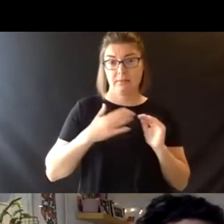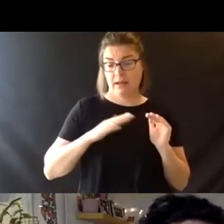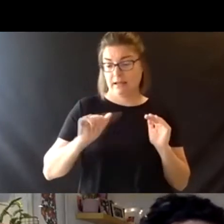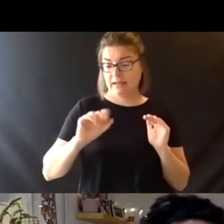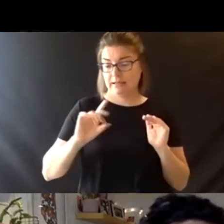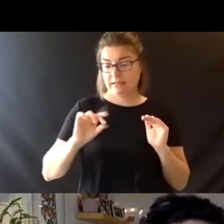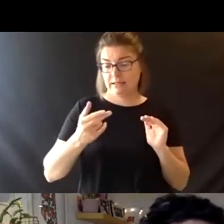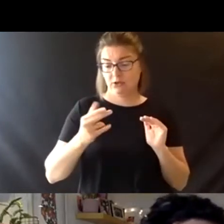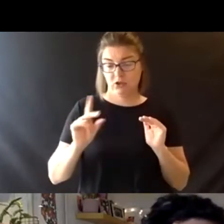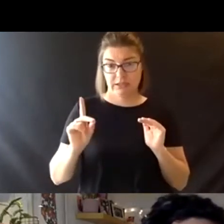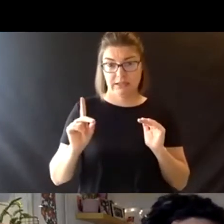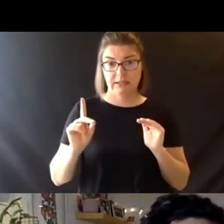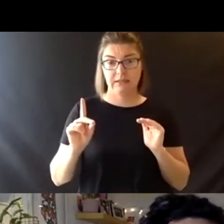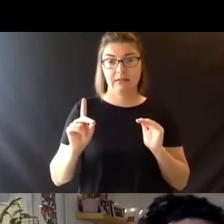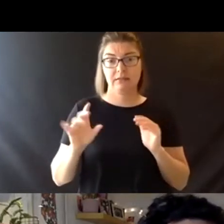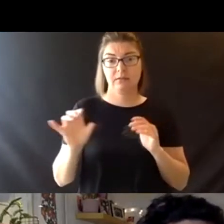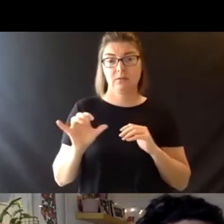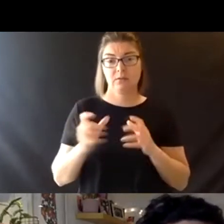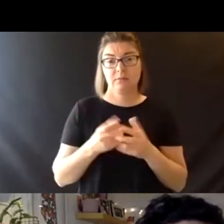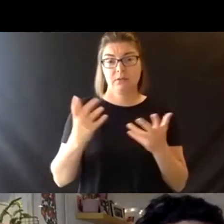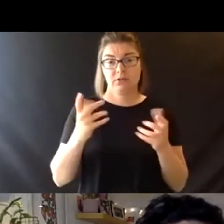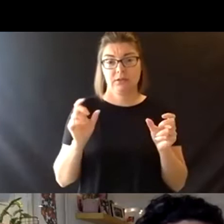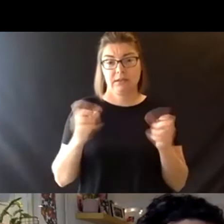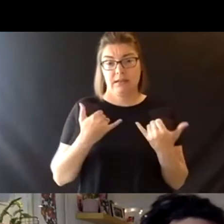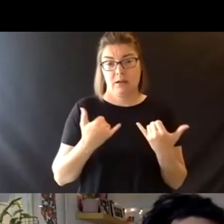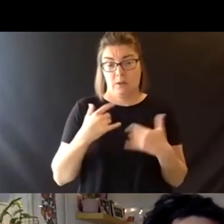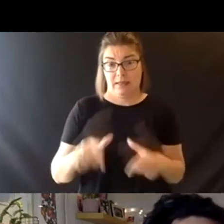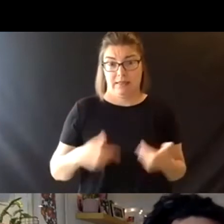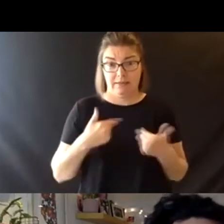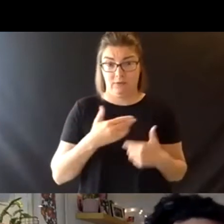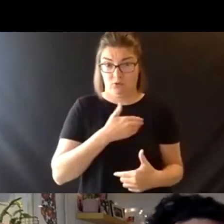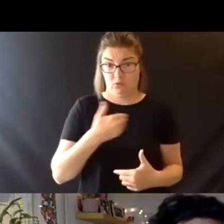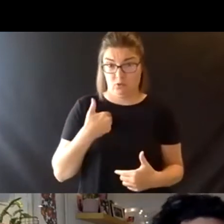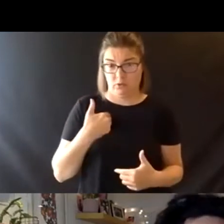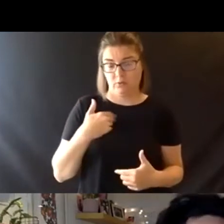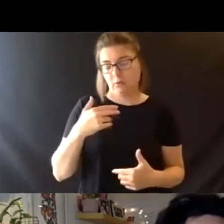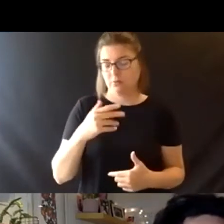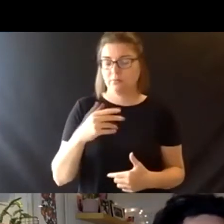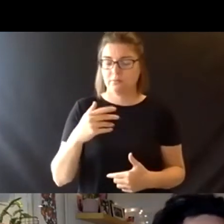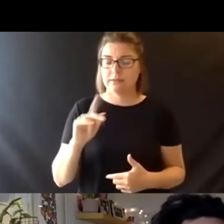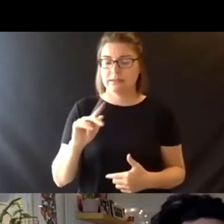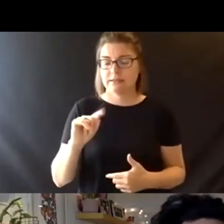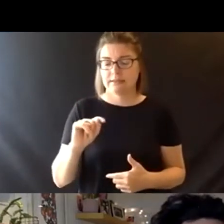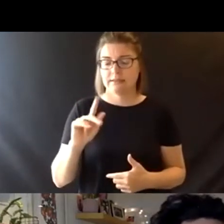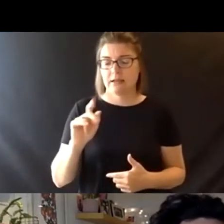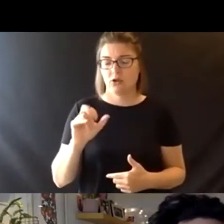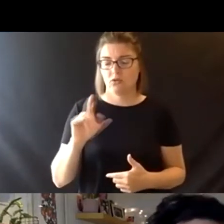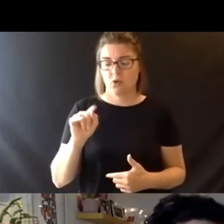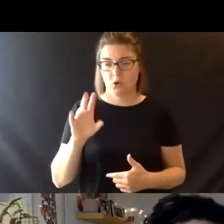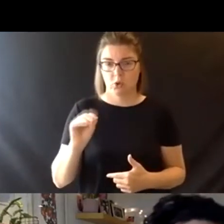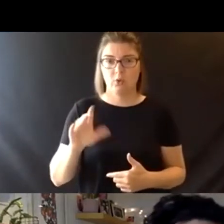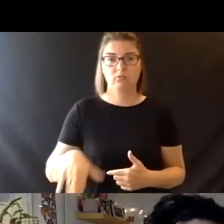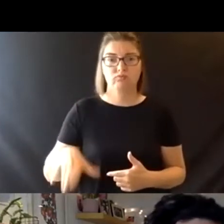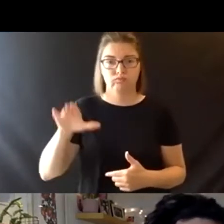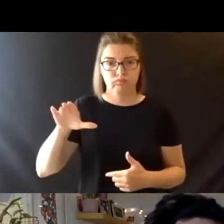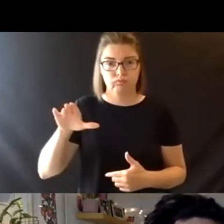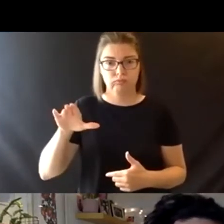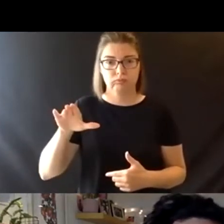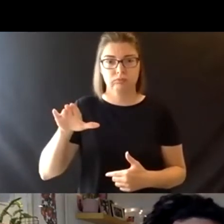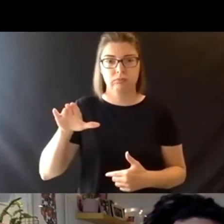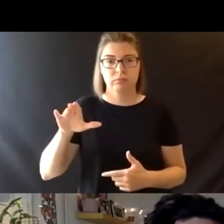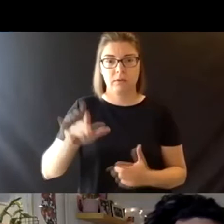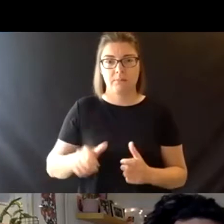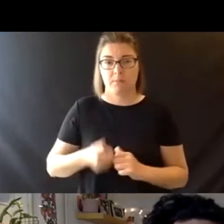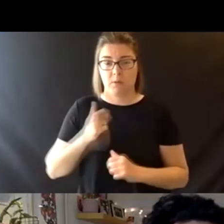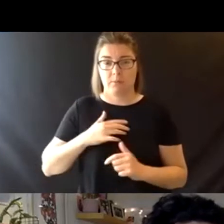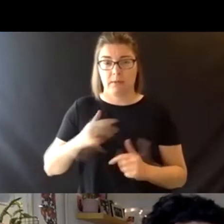And, you know, as much as I now live in Toronto, I grew up, born and raised, and spent most of my